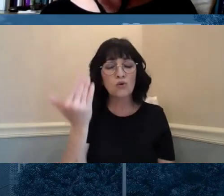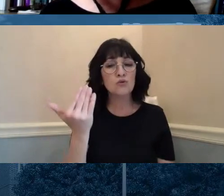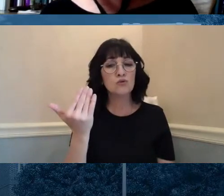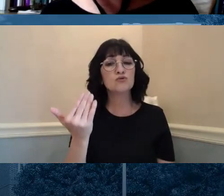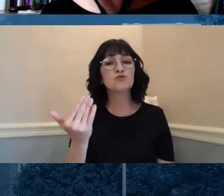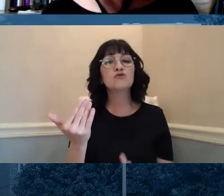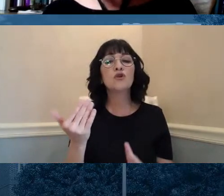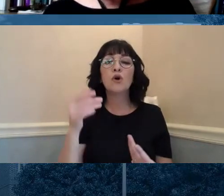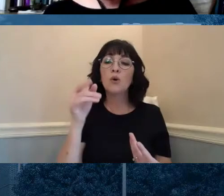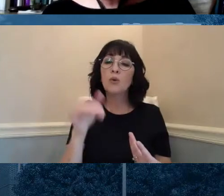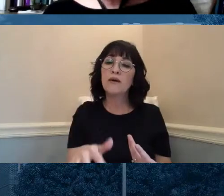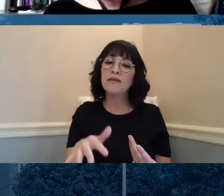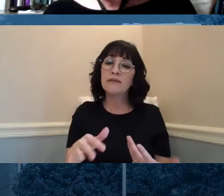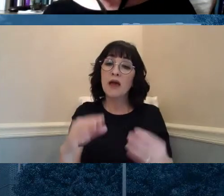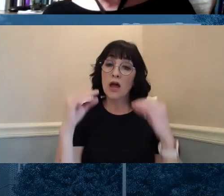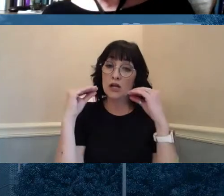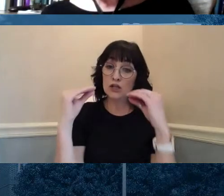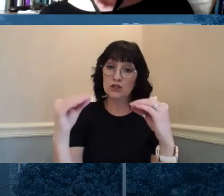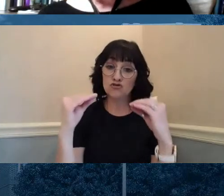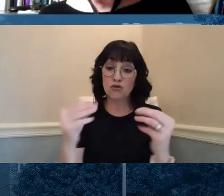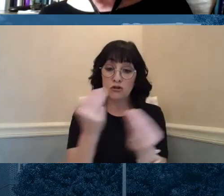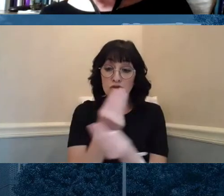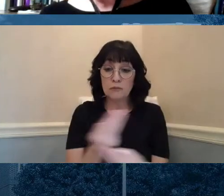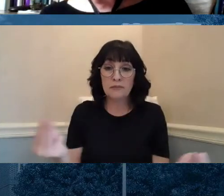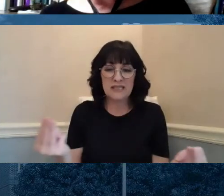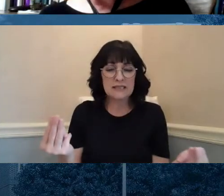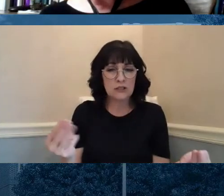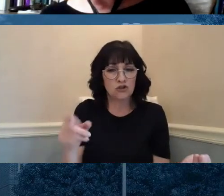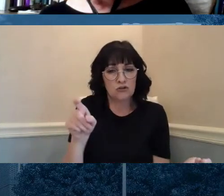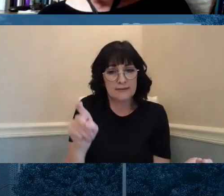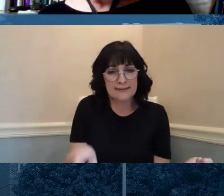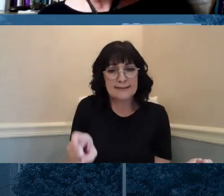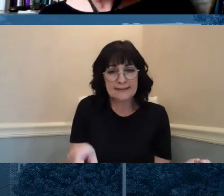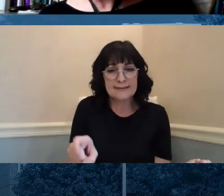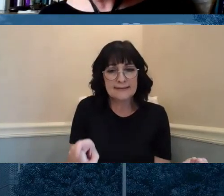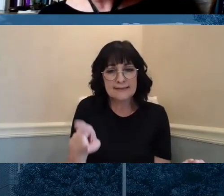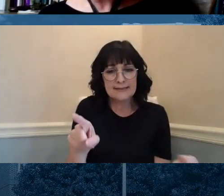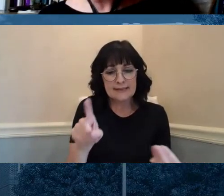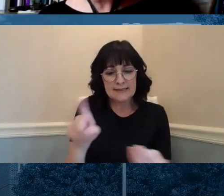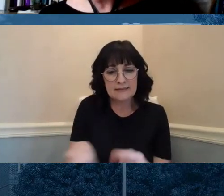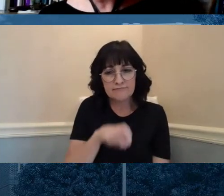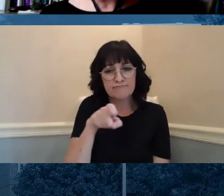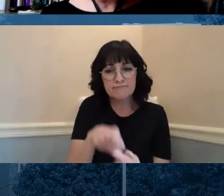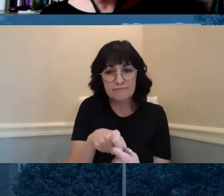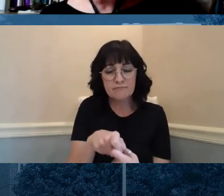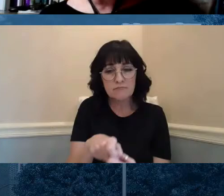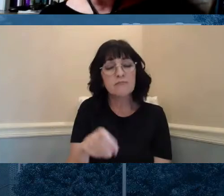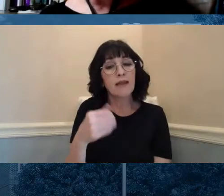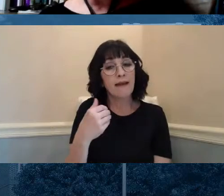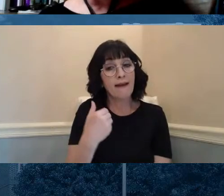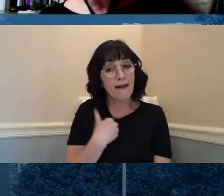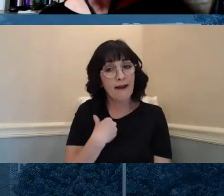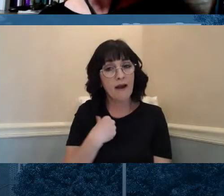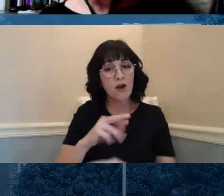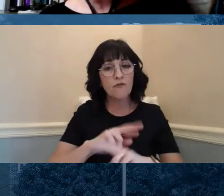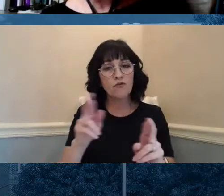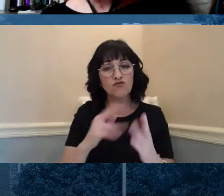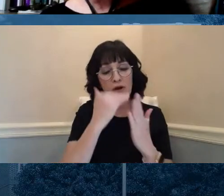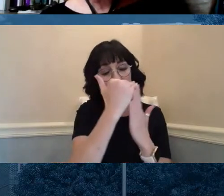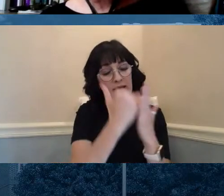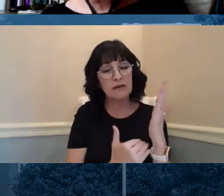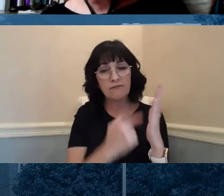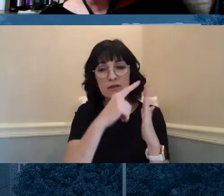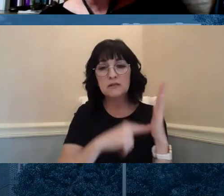a personal opinion for any one of our teachers, but there is a list that comes out nationally in Education Week of high